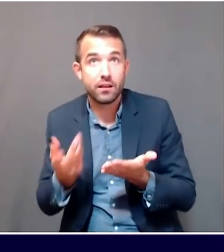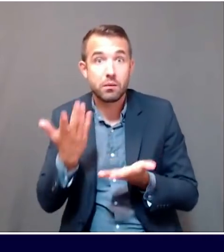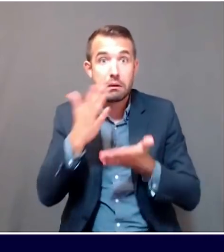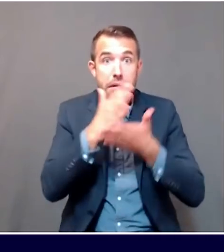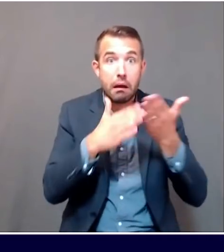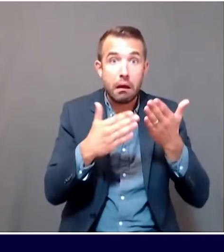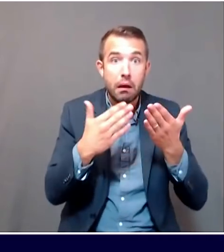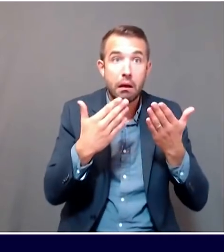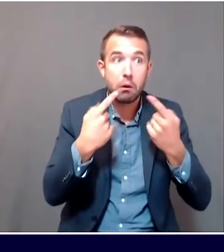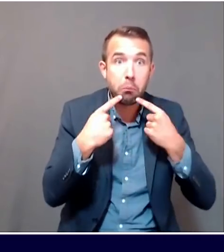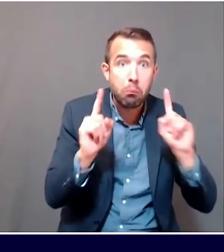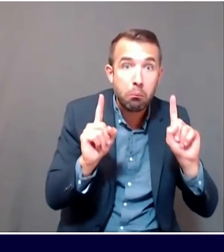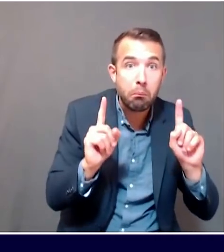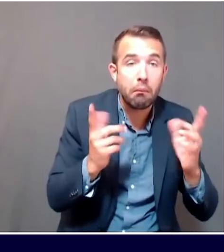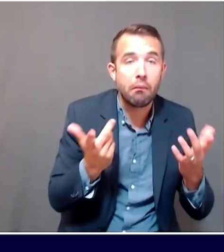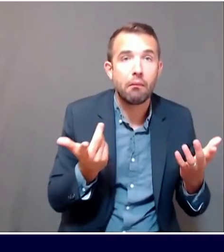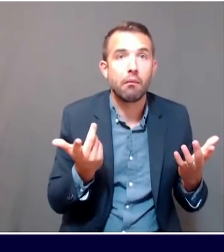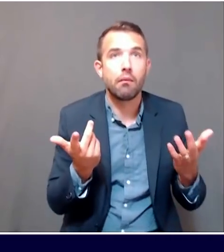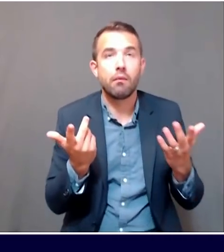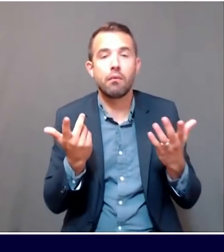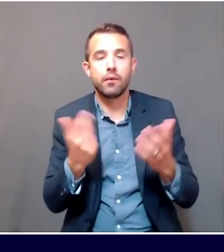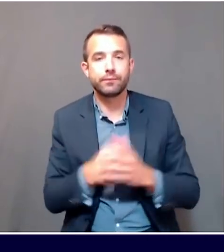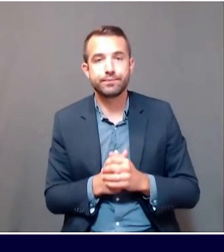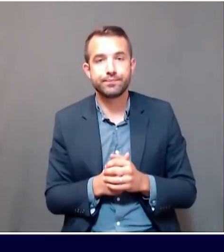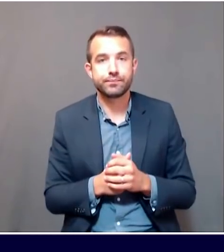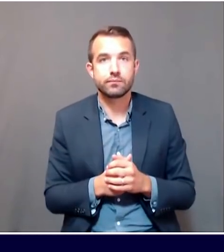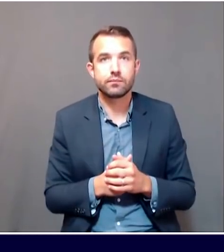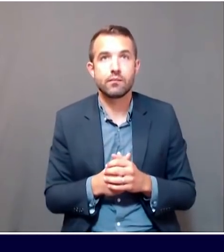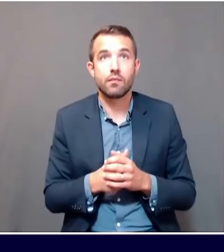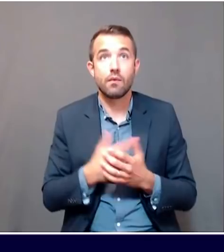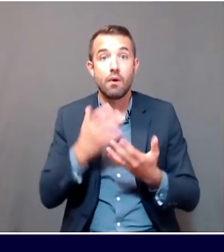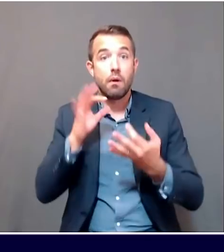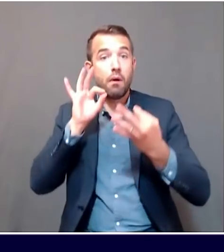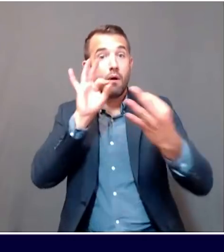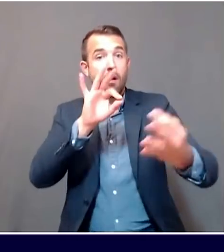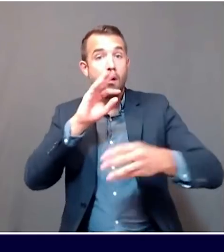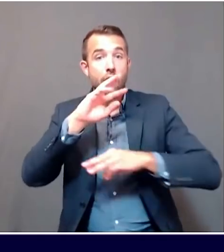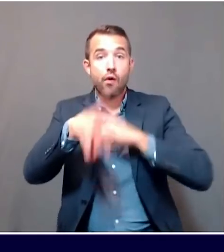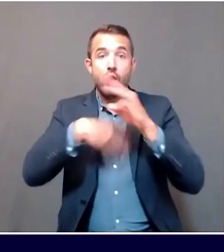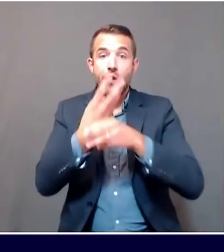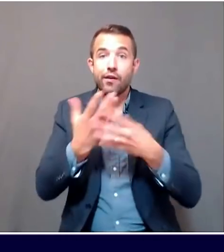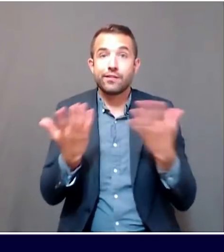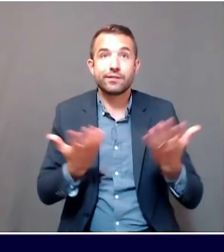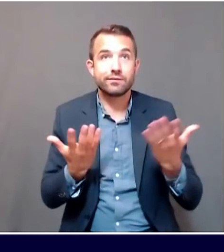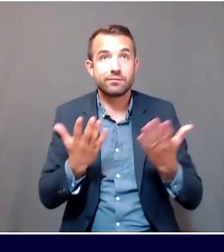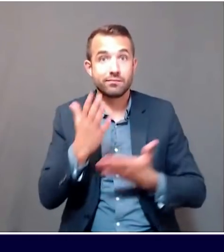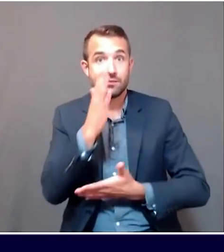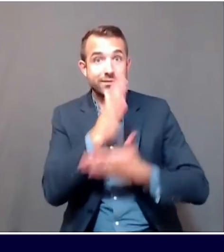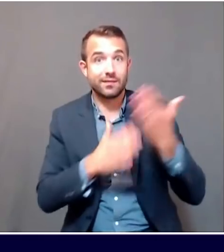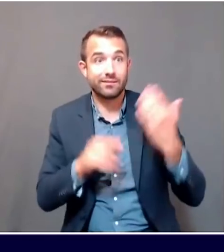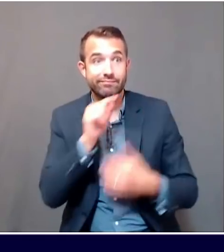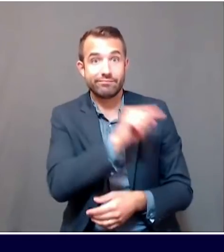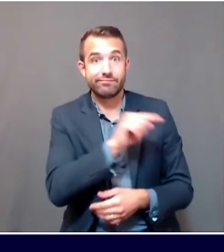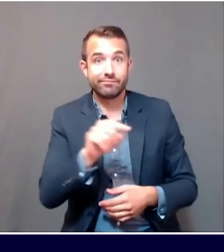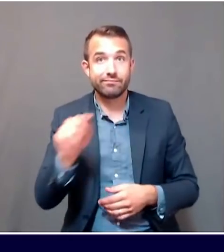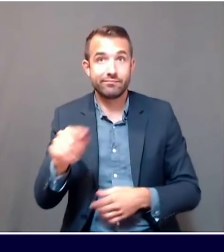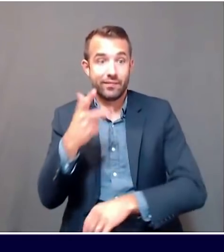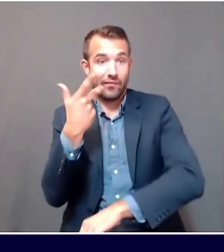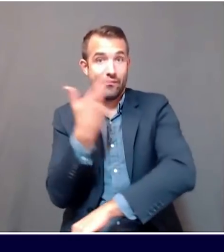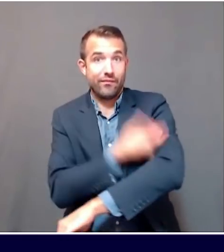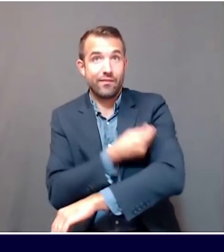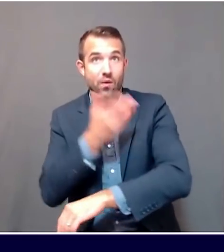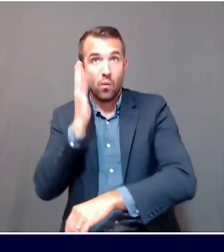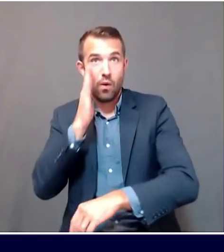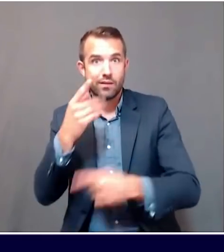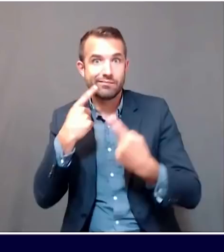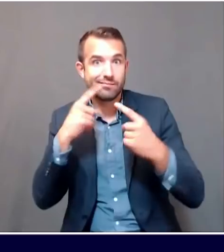yield equivocal results. But ideally, some of these candidate vaccines will succeed